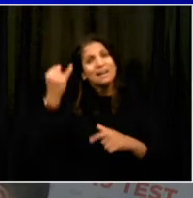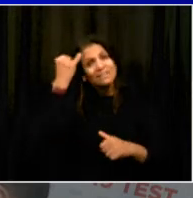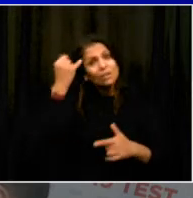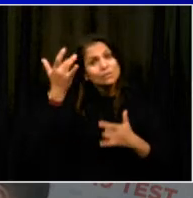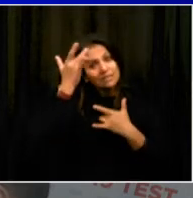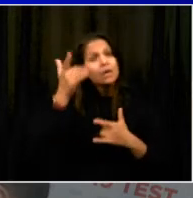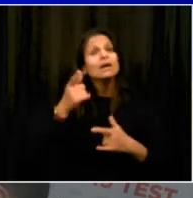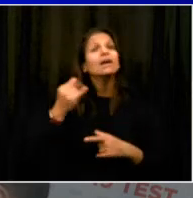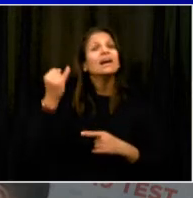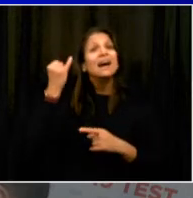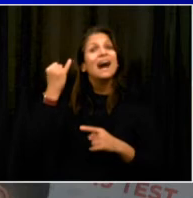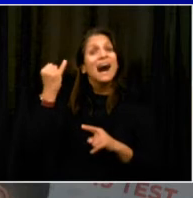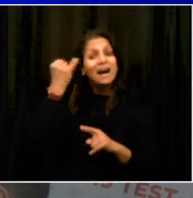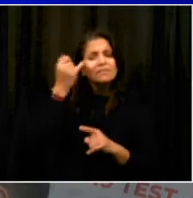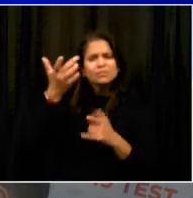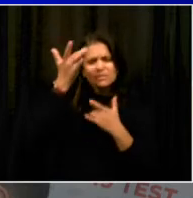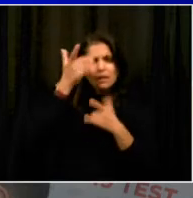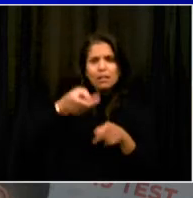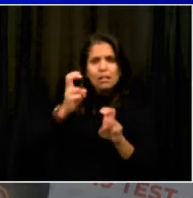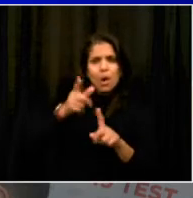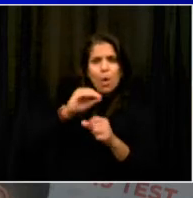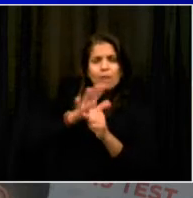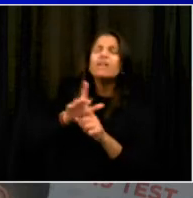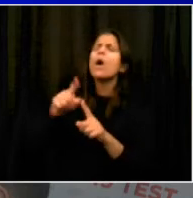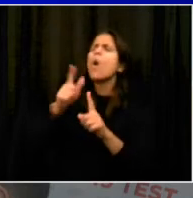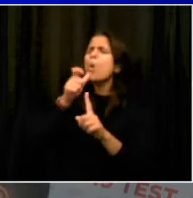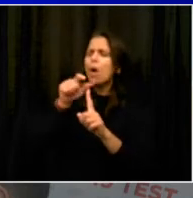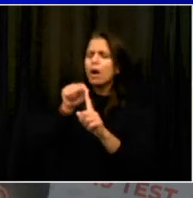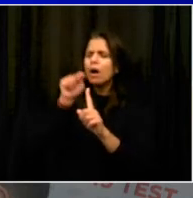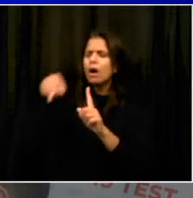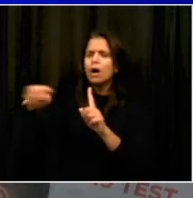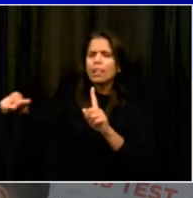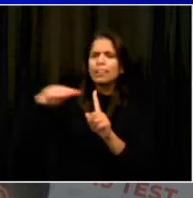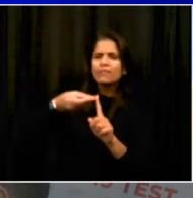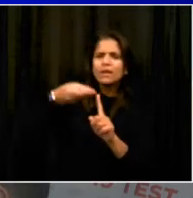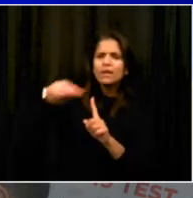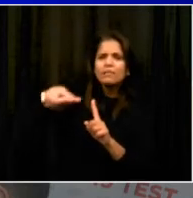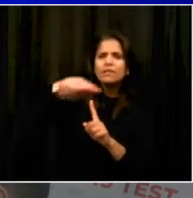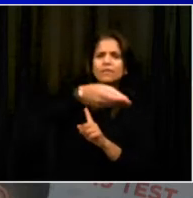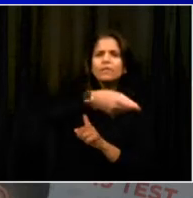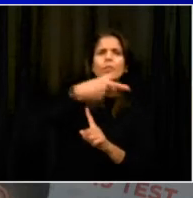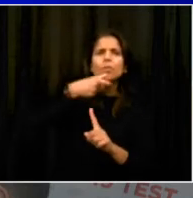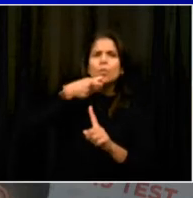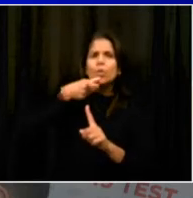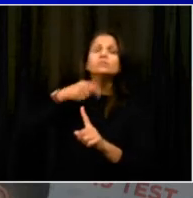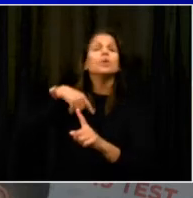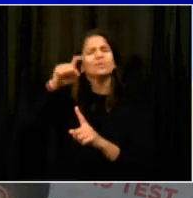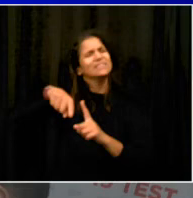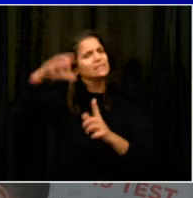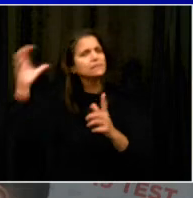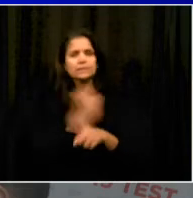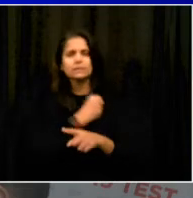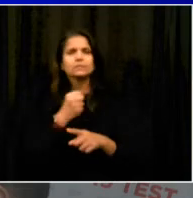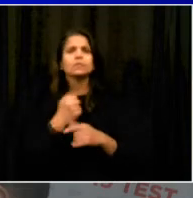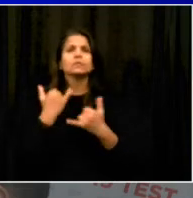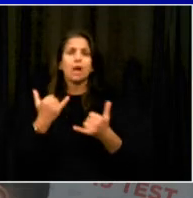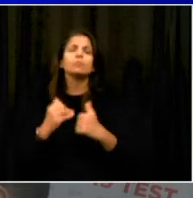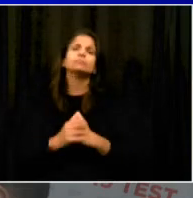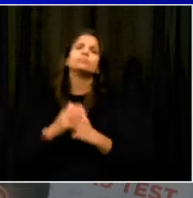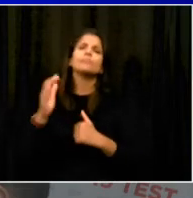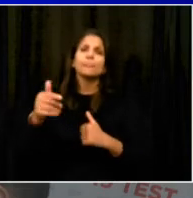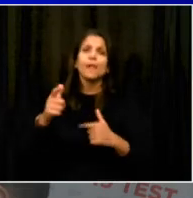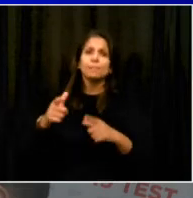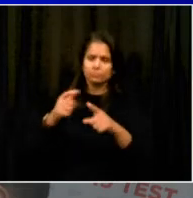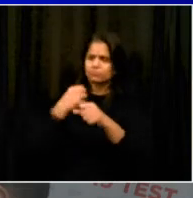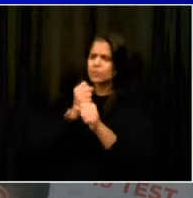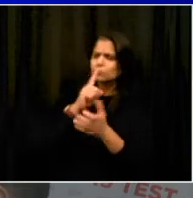exposed that same day and offer to bring them in for testing immediately. Then before you leave, we pair you up with one of our resource navigators